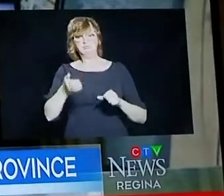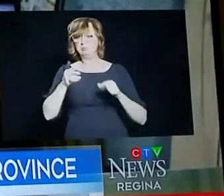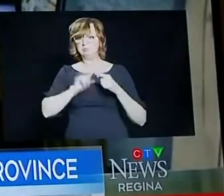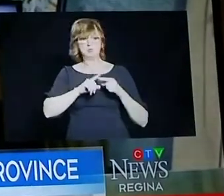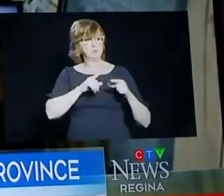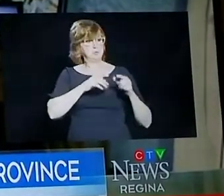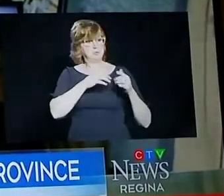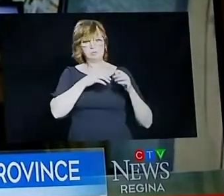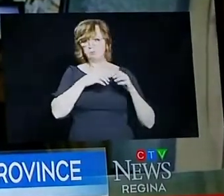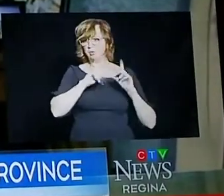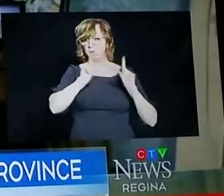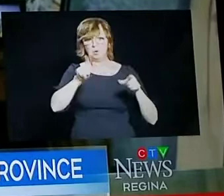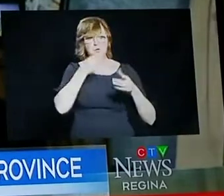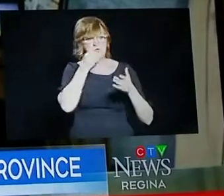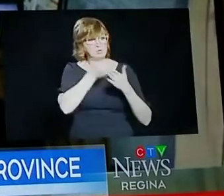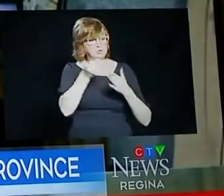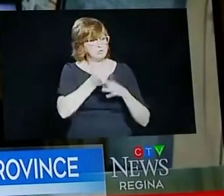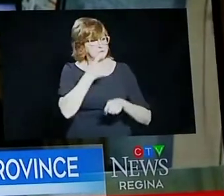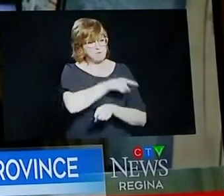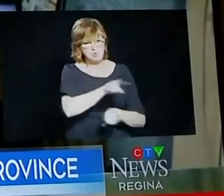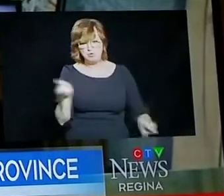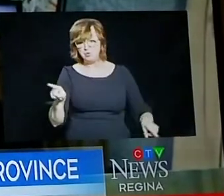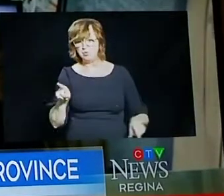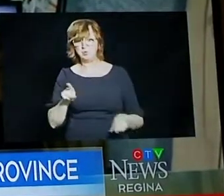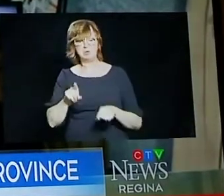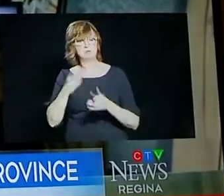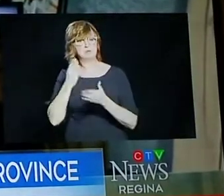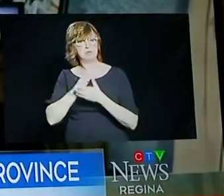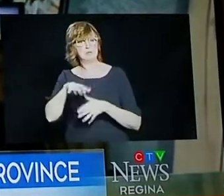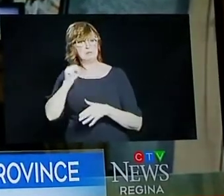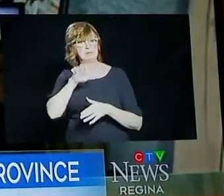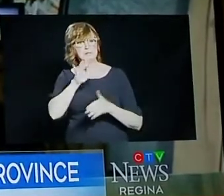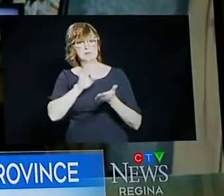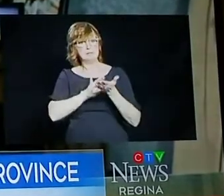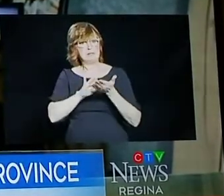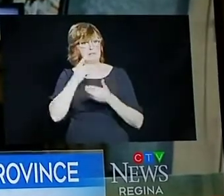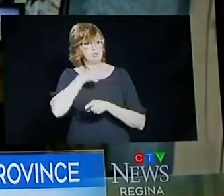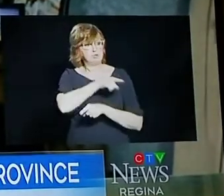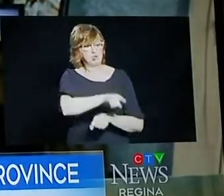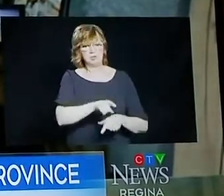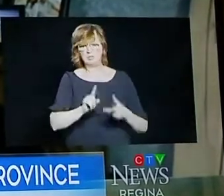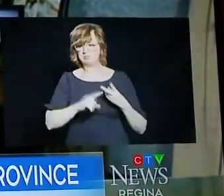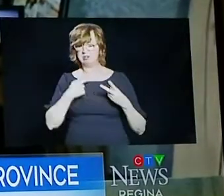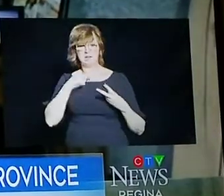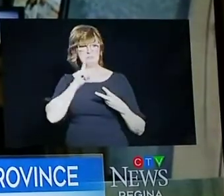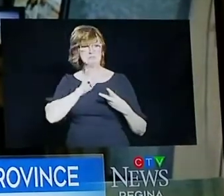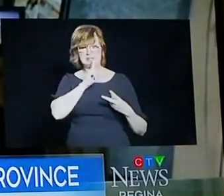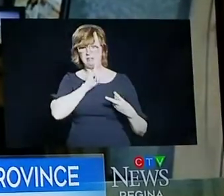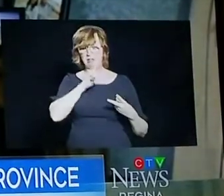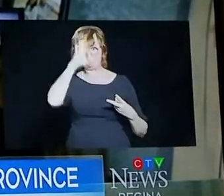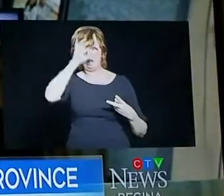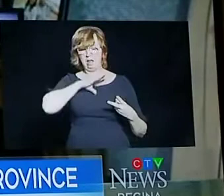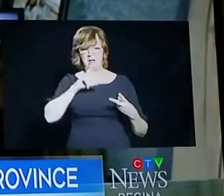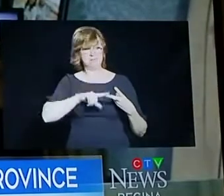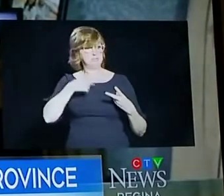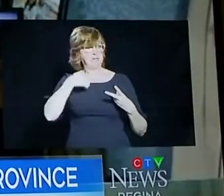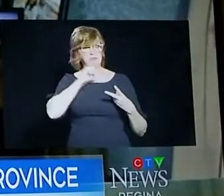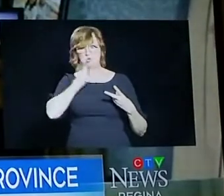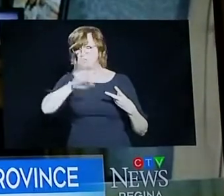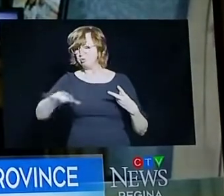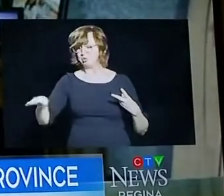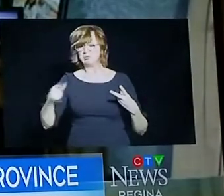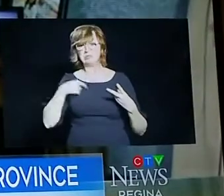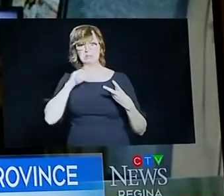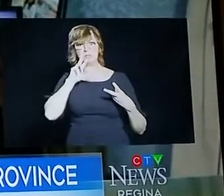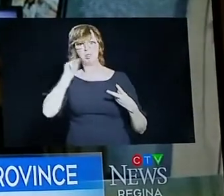your groceries or anything you need. I'm a single person with no kids in my 30s, and I feel that